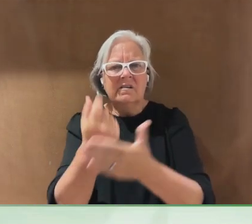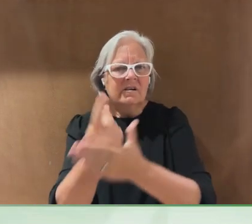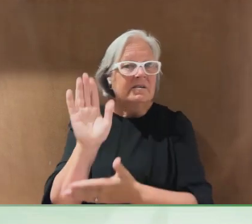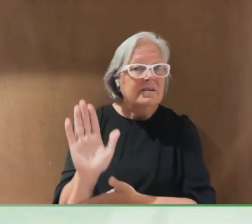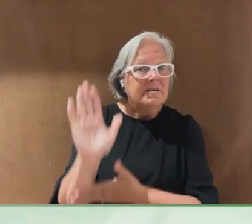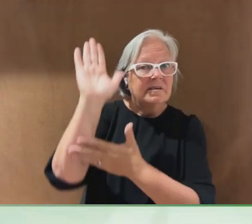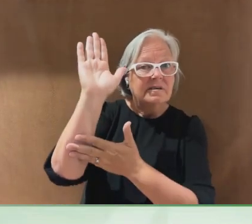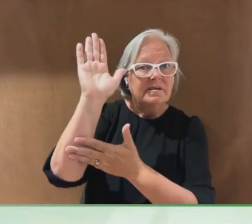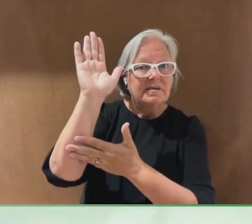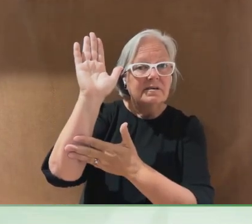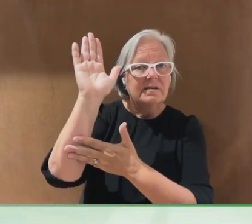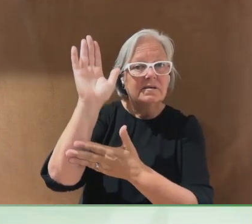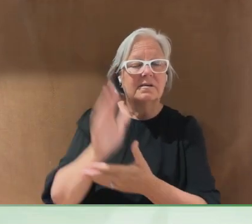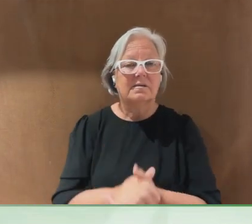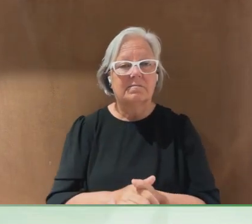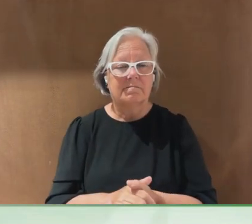Are there HR directors out there?